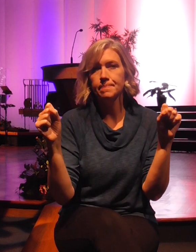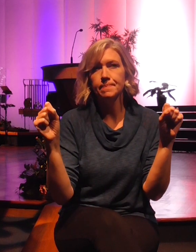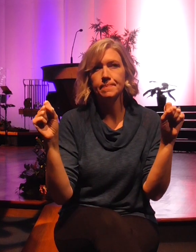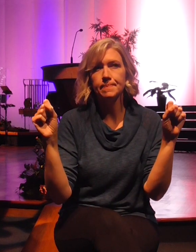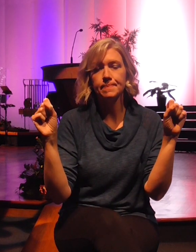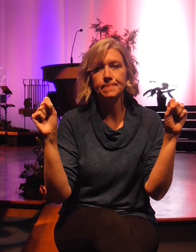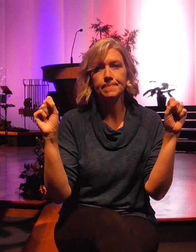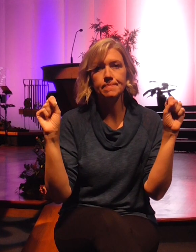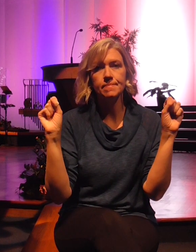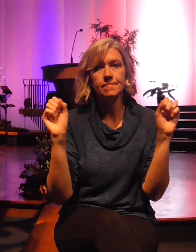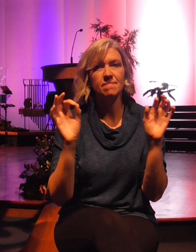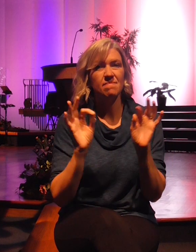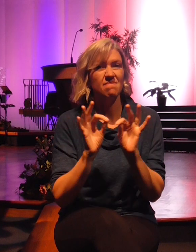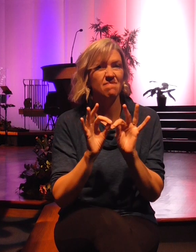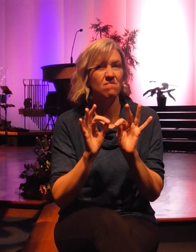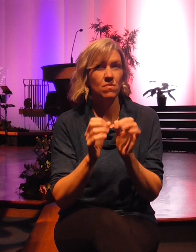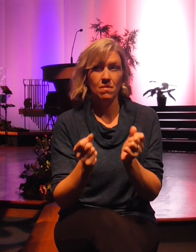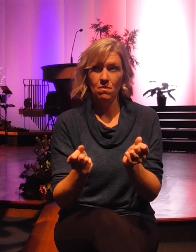freedom